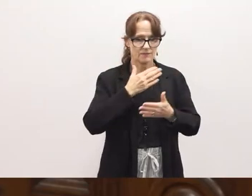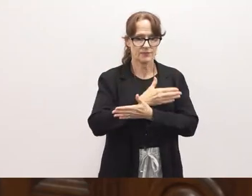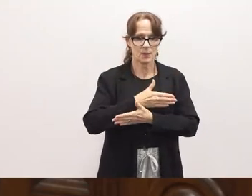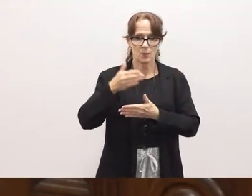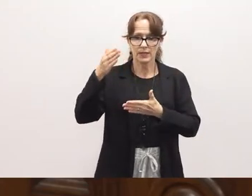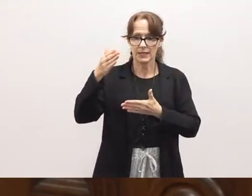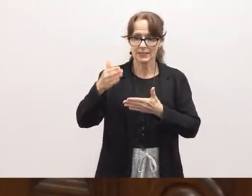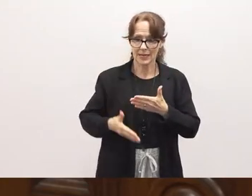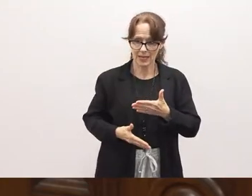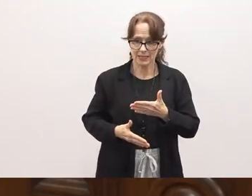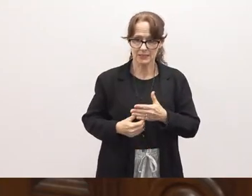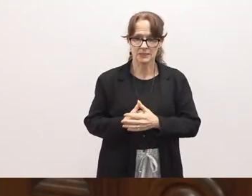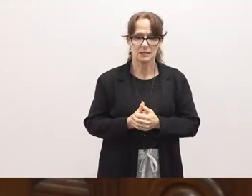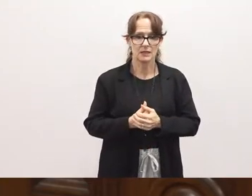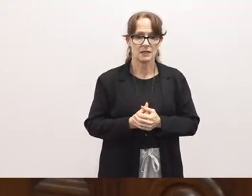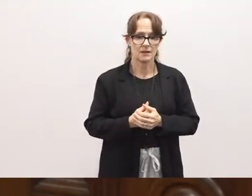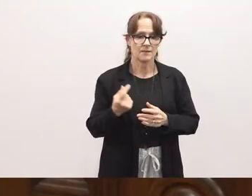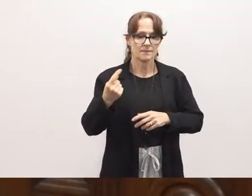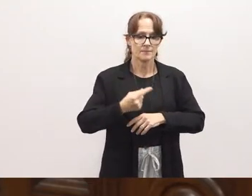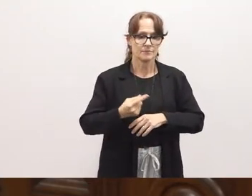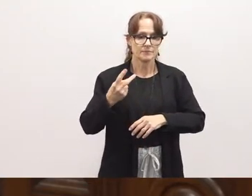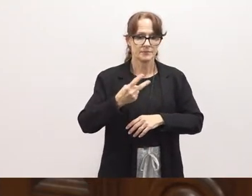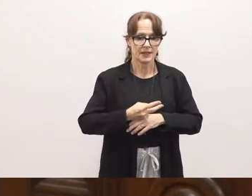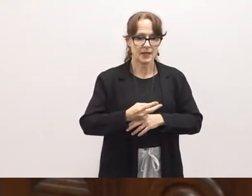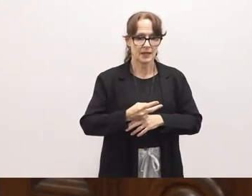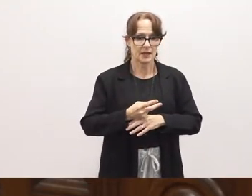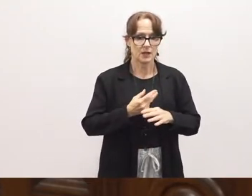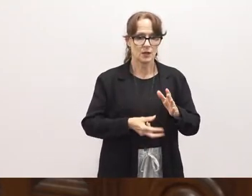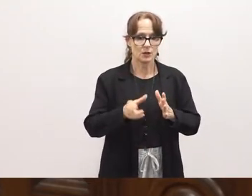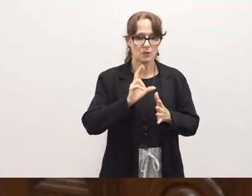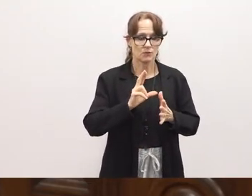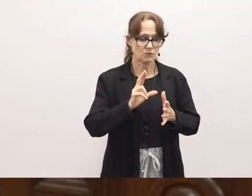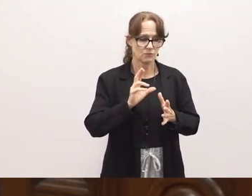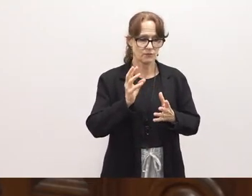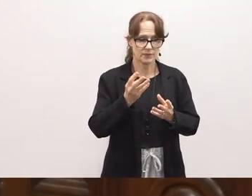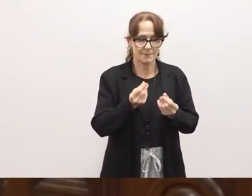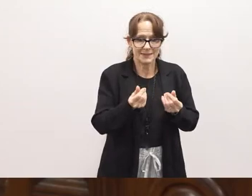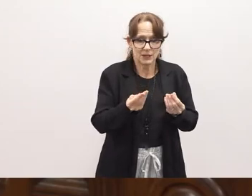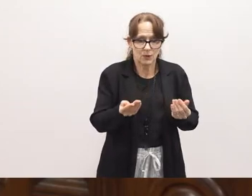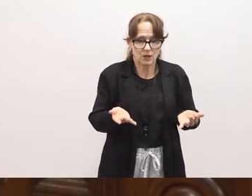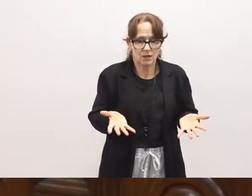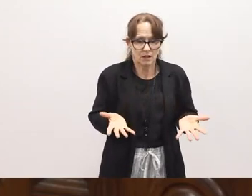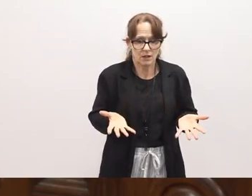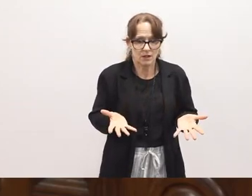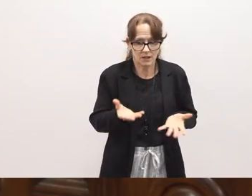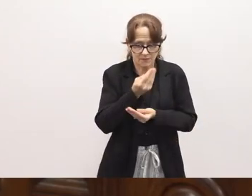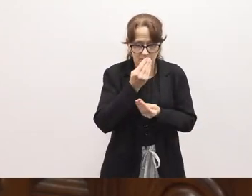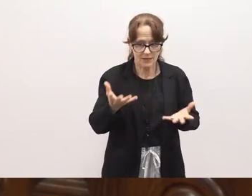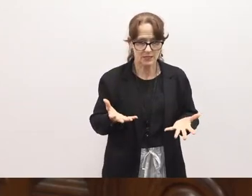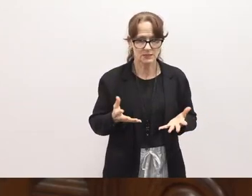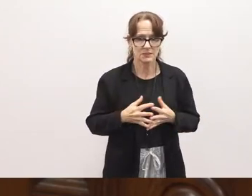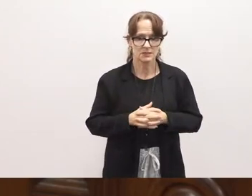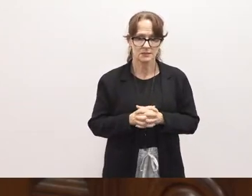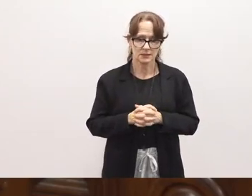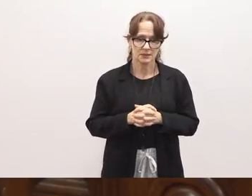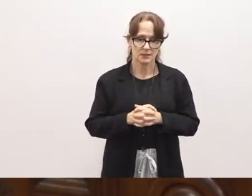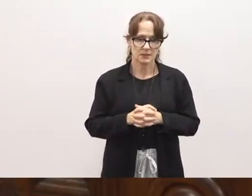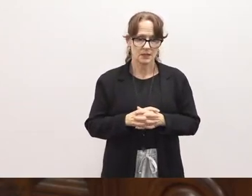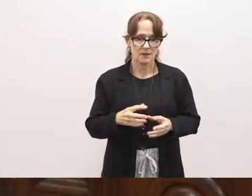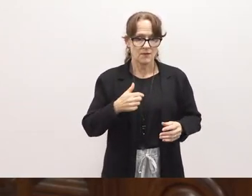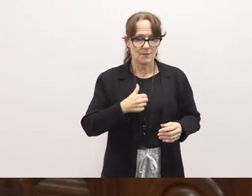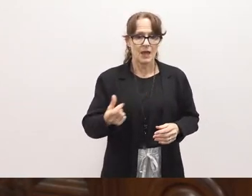weekend and a couple of days after to go over the material. So it, to me,